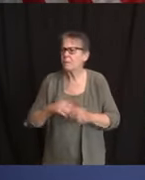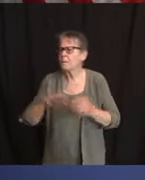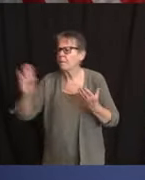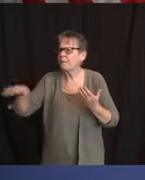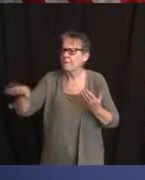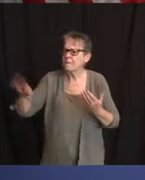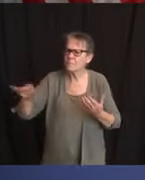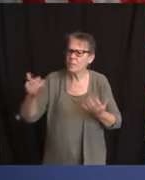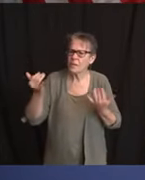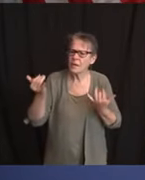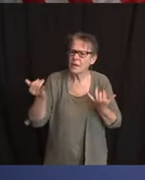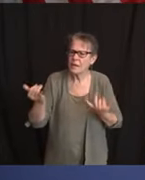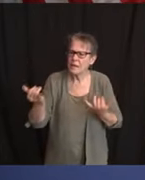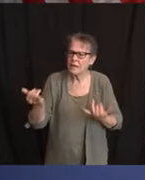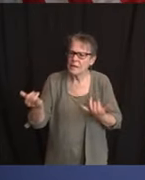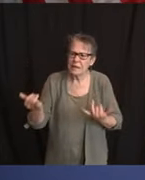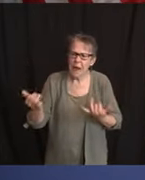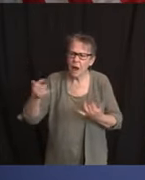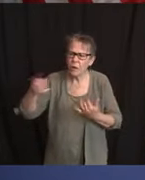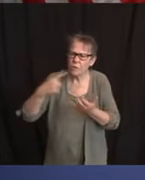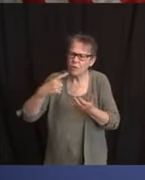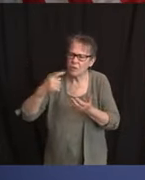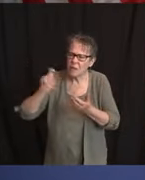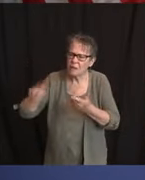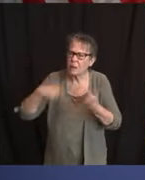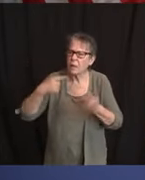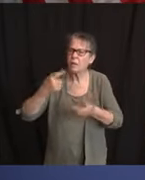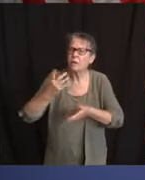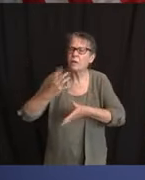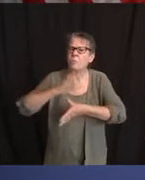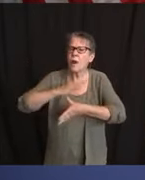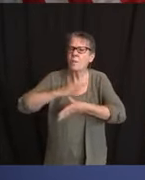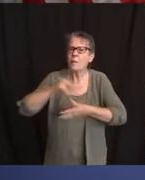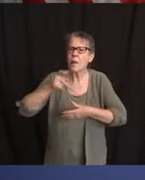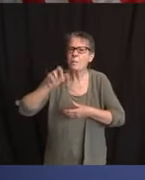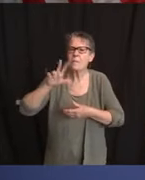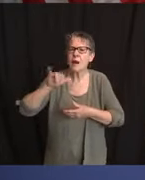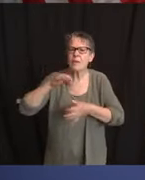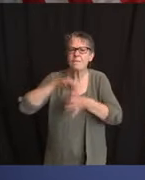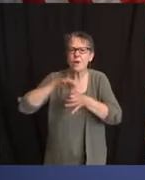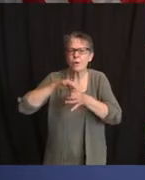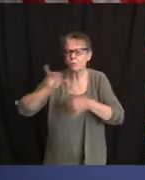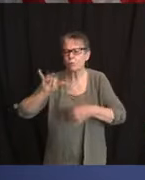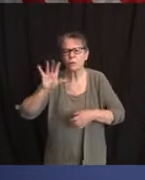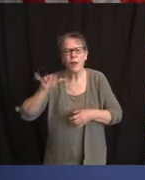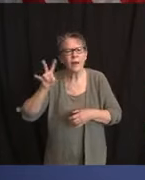And then have you given any further thought to the possibility of a second budget address?